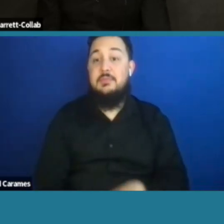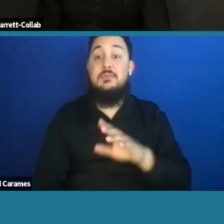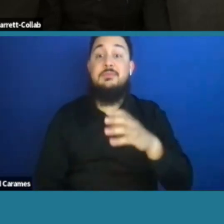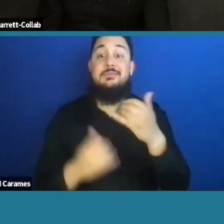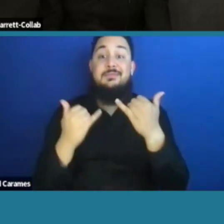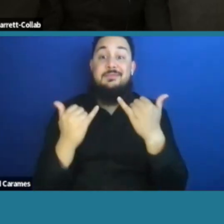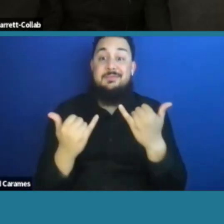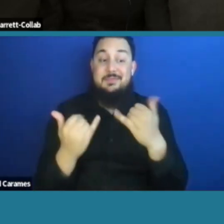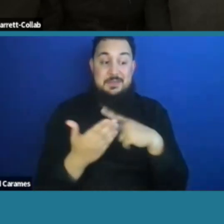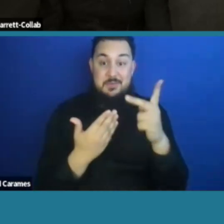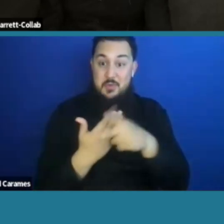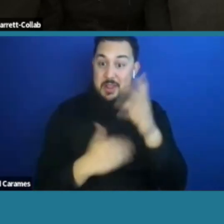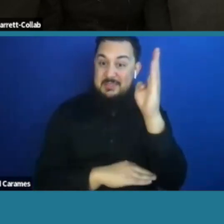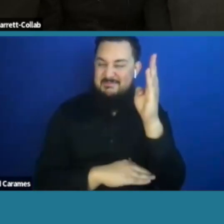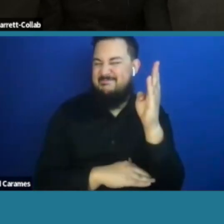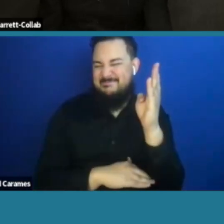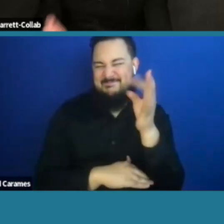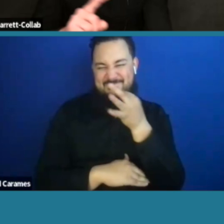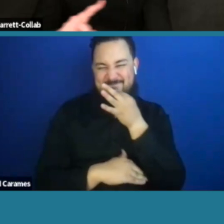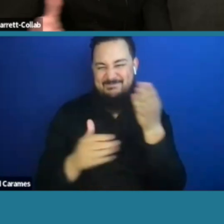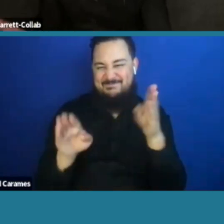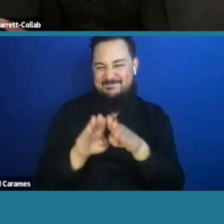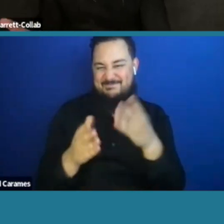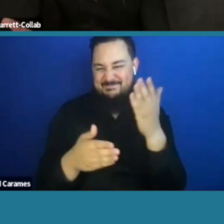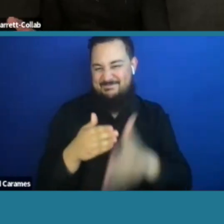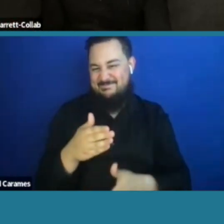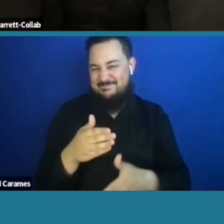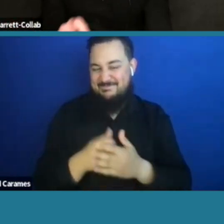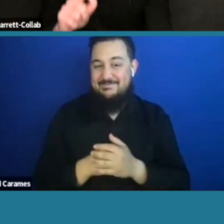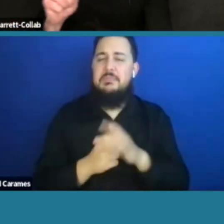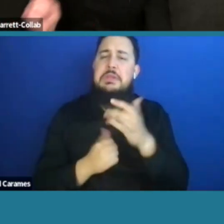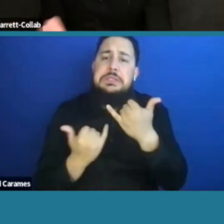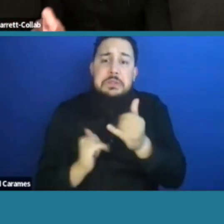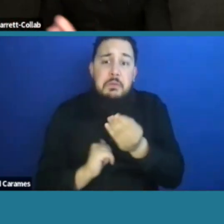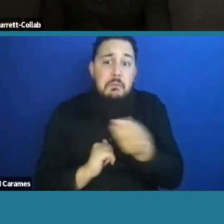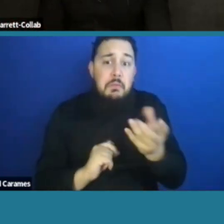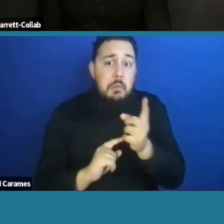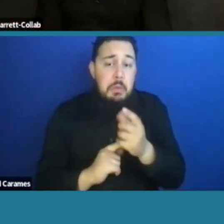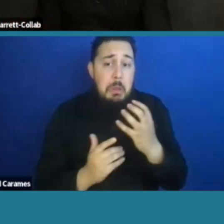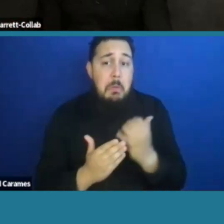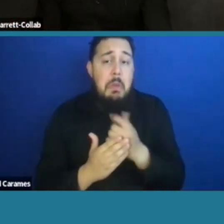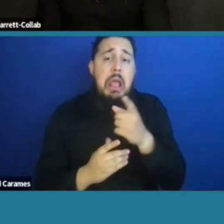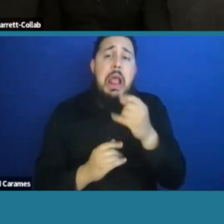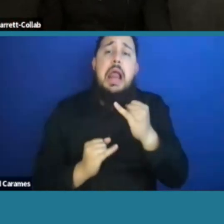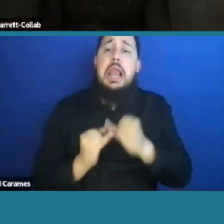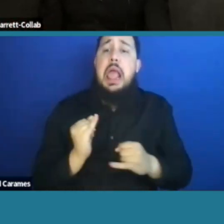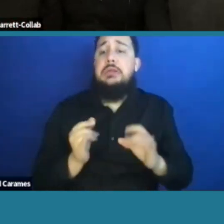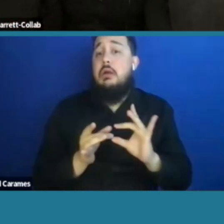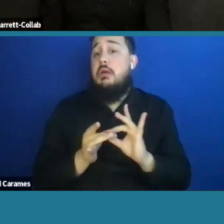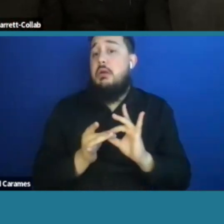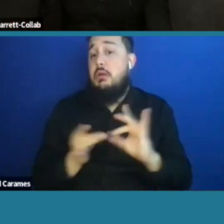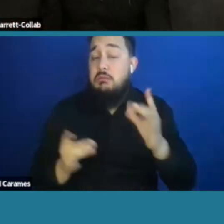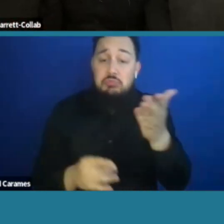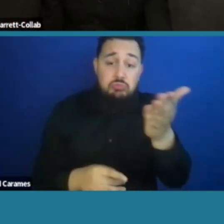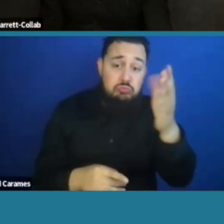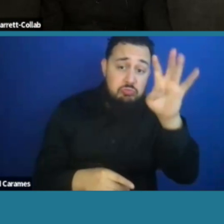here momentarily. We do still have a few moments. If any of our panelists would like to add a few final comments, or if anyone